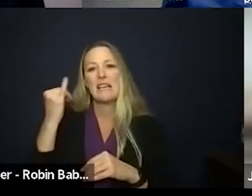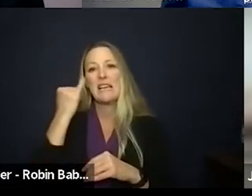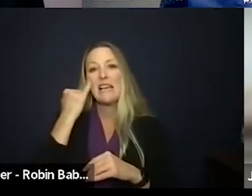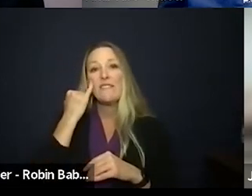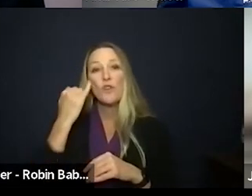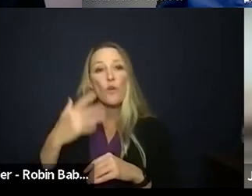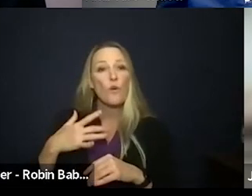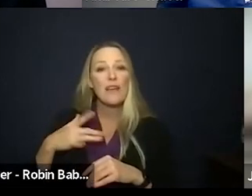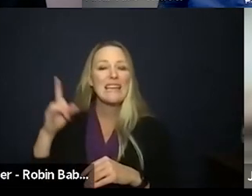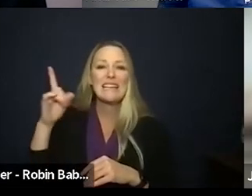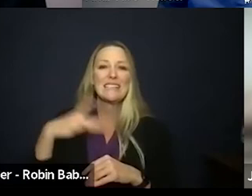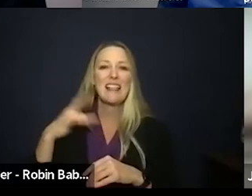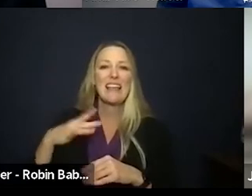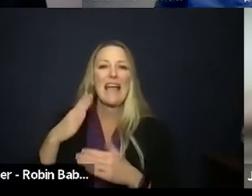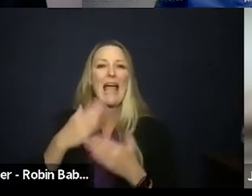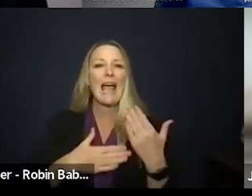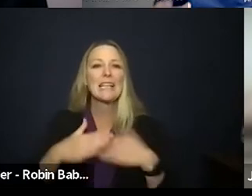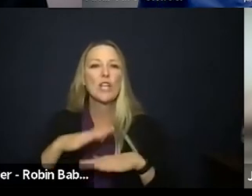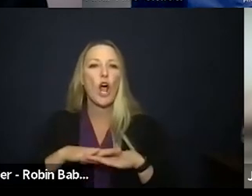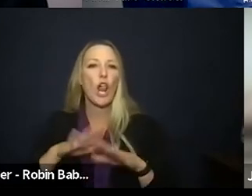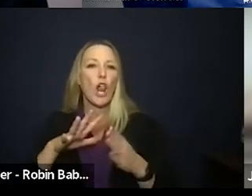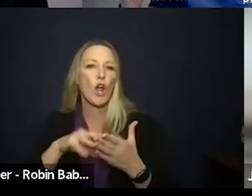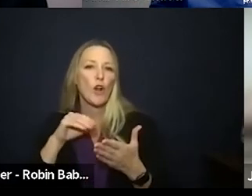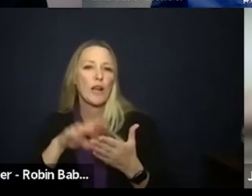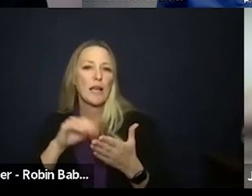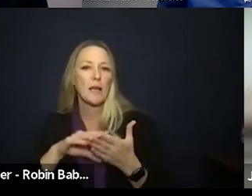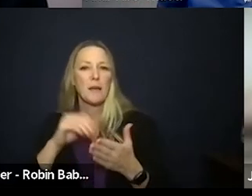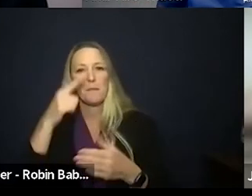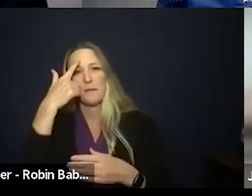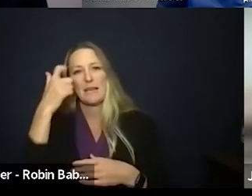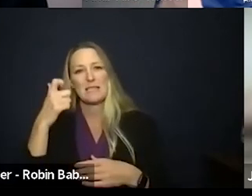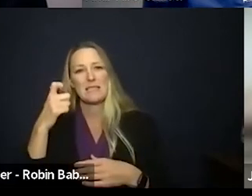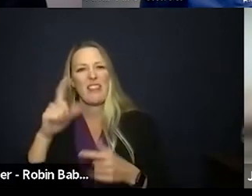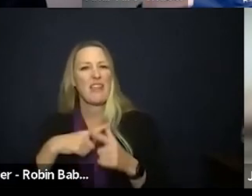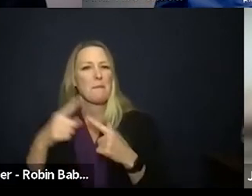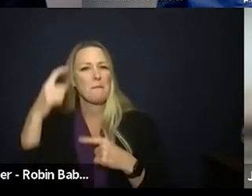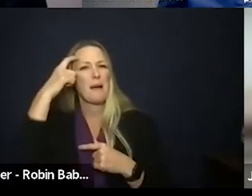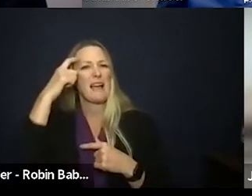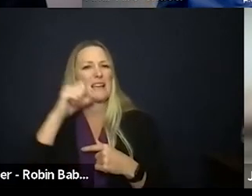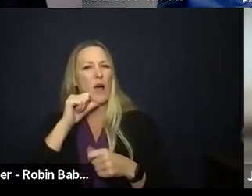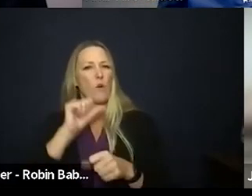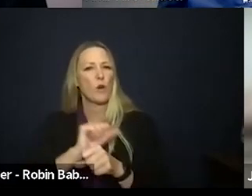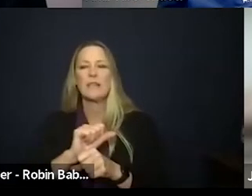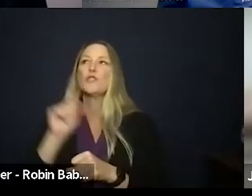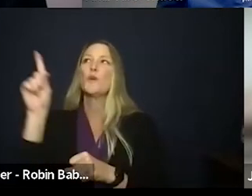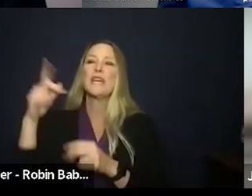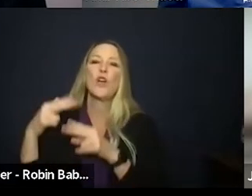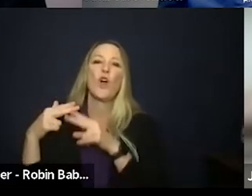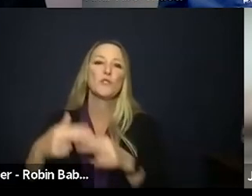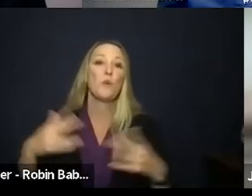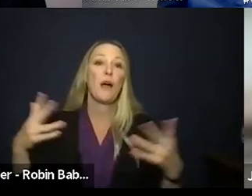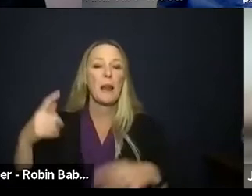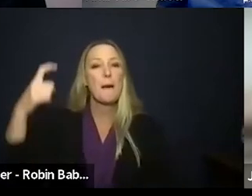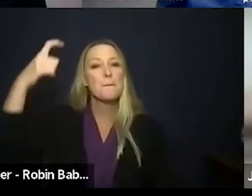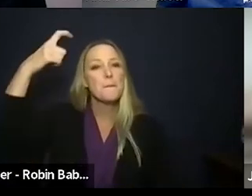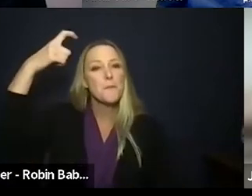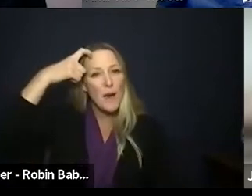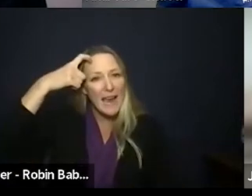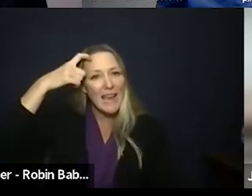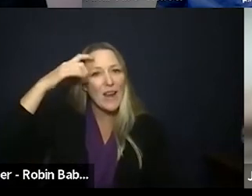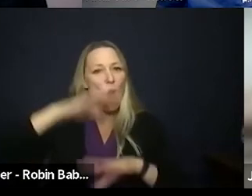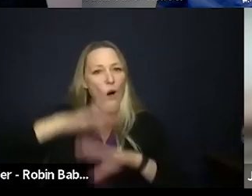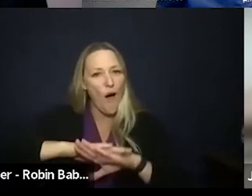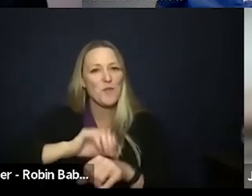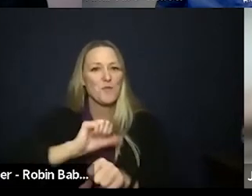learning because he thinks people just feel like that's you know that your mind isn't engaged and so he likes to call it brains on learning where you're working on real